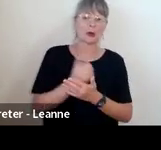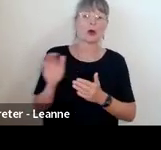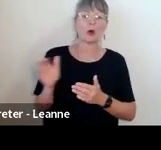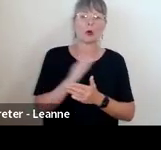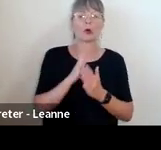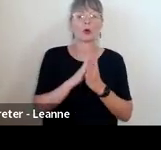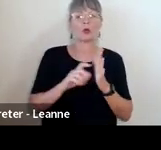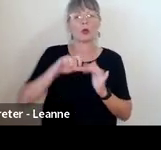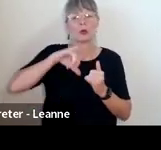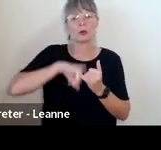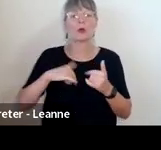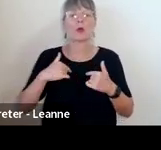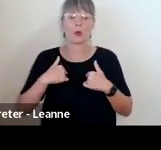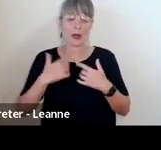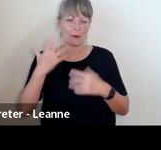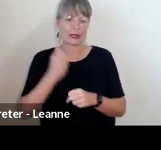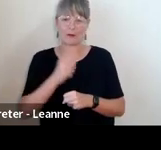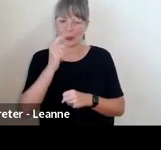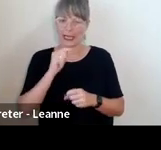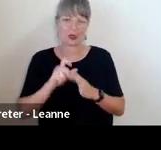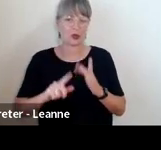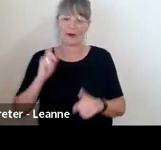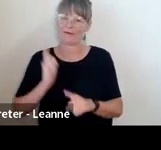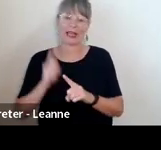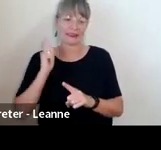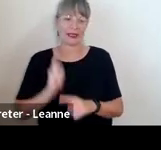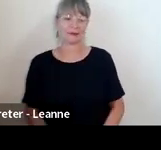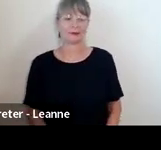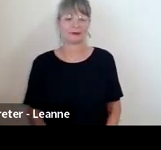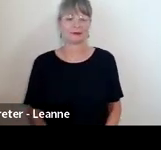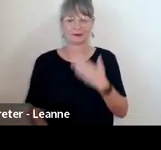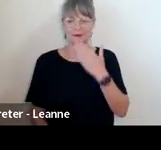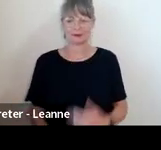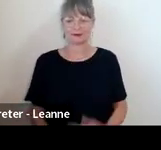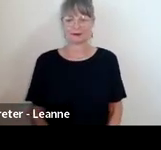healing happens in no time at all. Thank you.